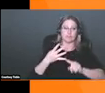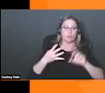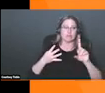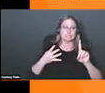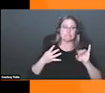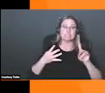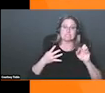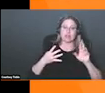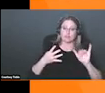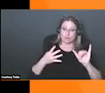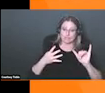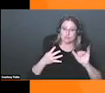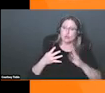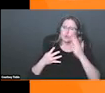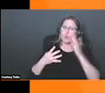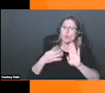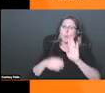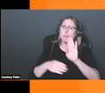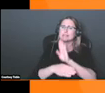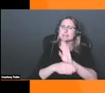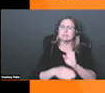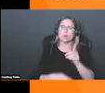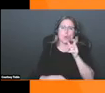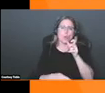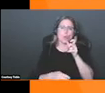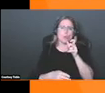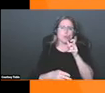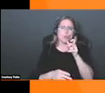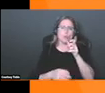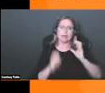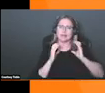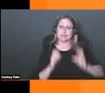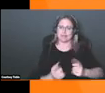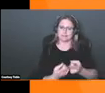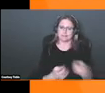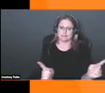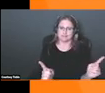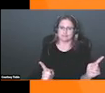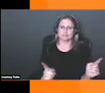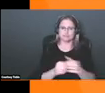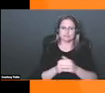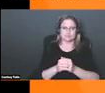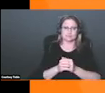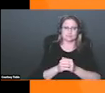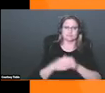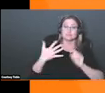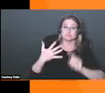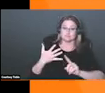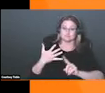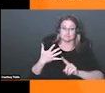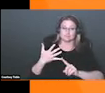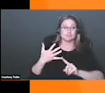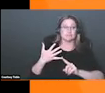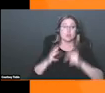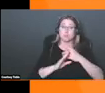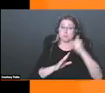business and know your audience or your client. Find a project that makes